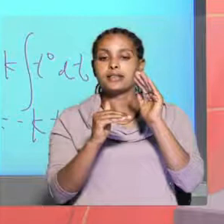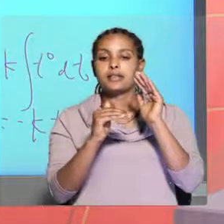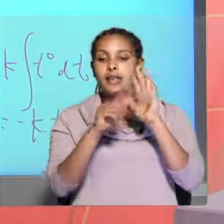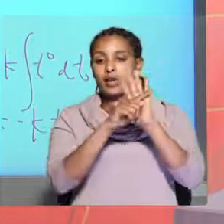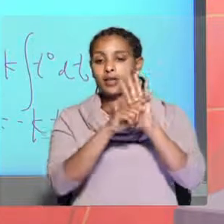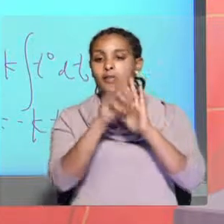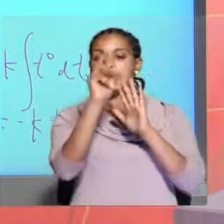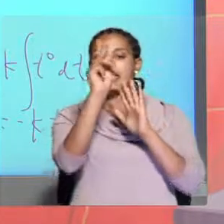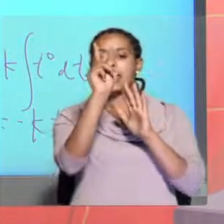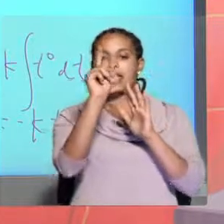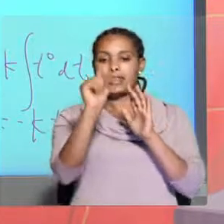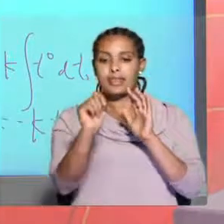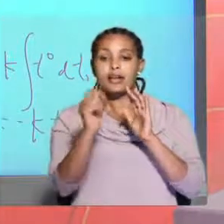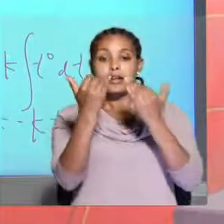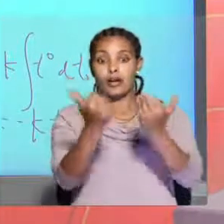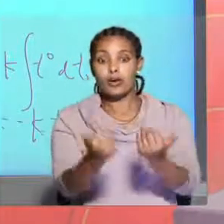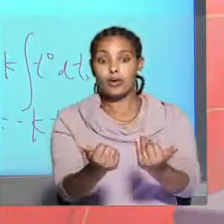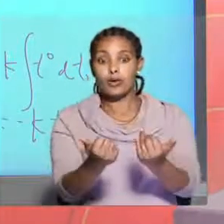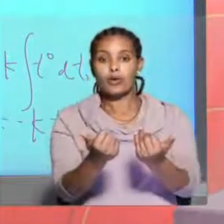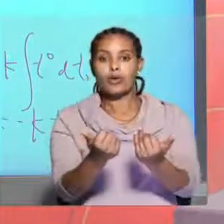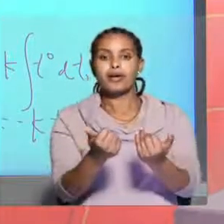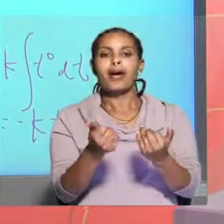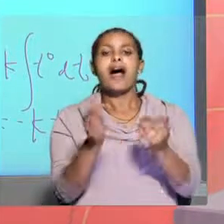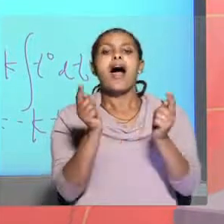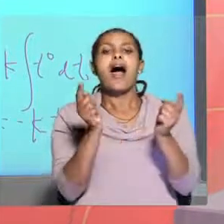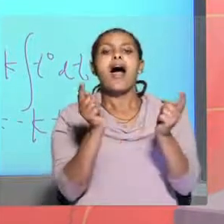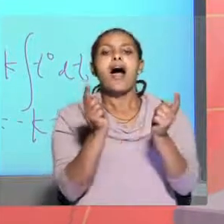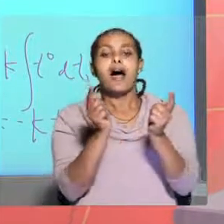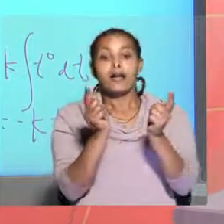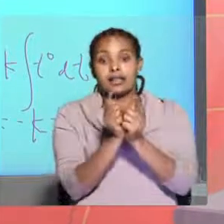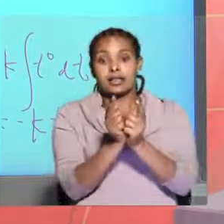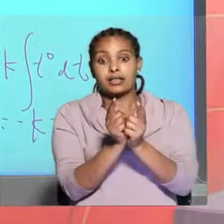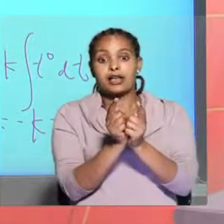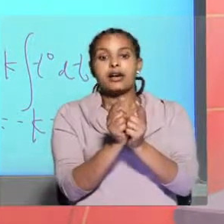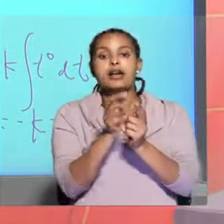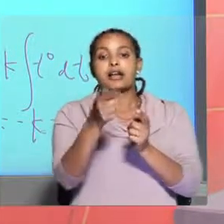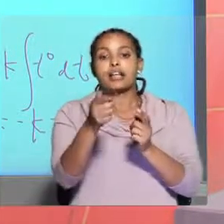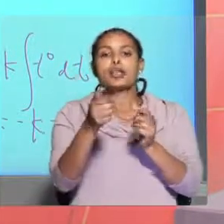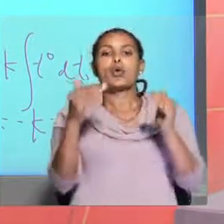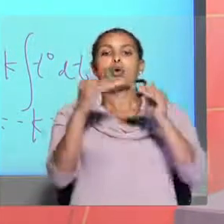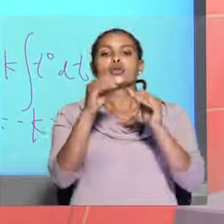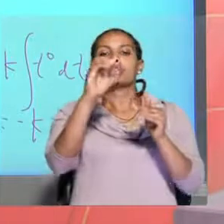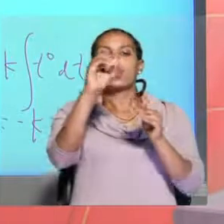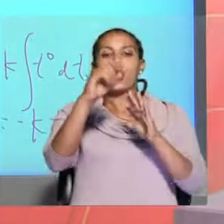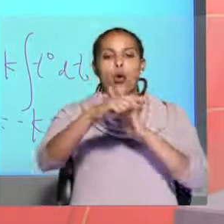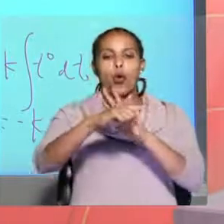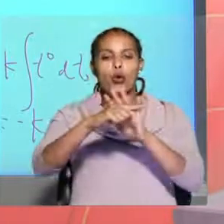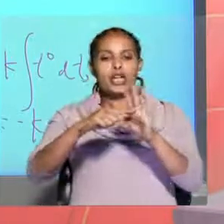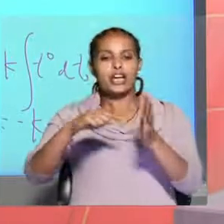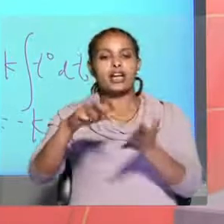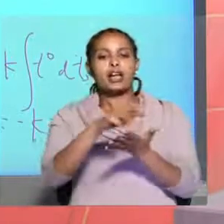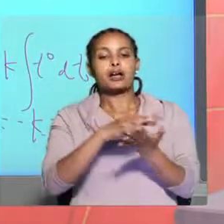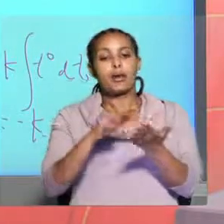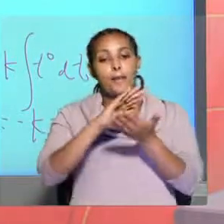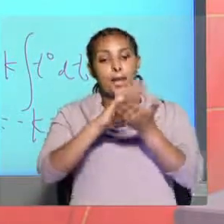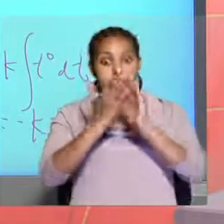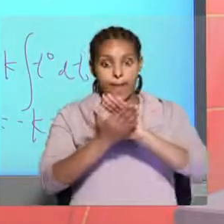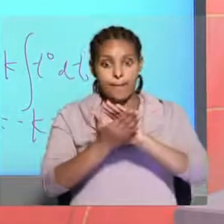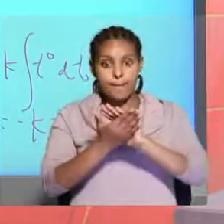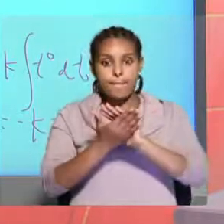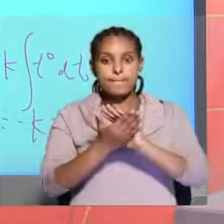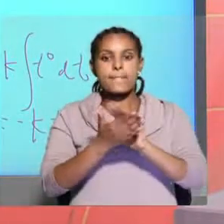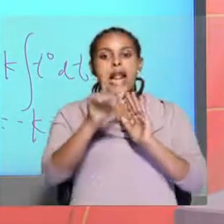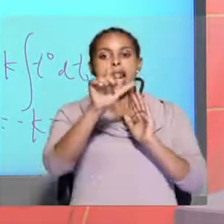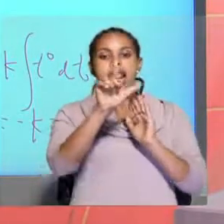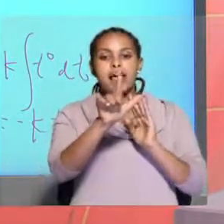Kt. Now, an integrated rate equation for a third order reaction become